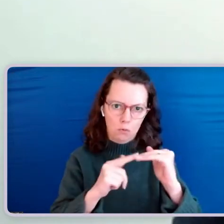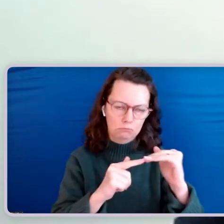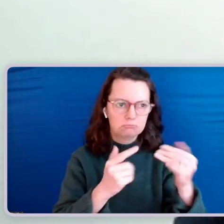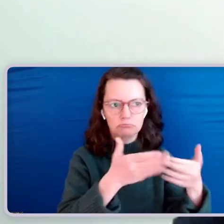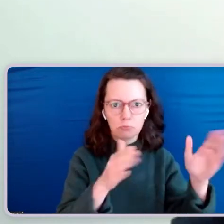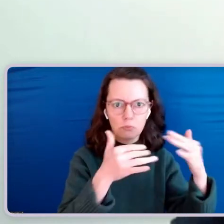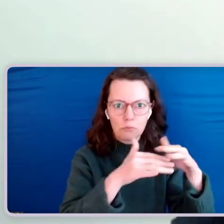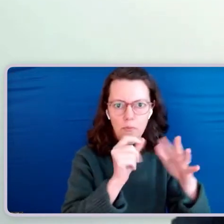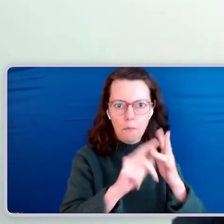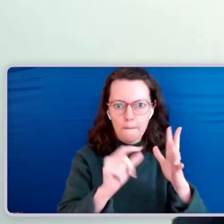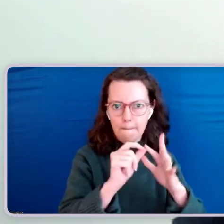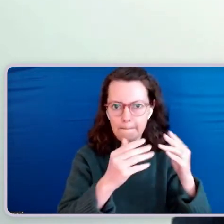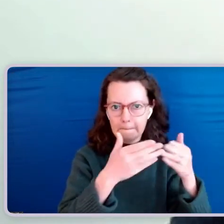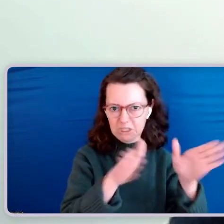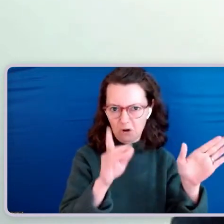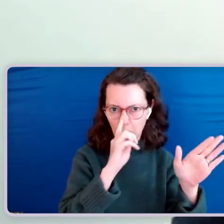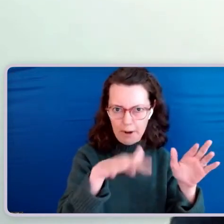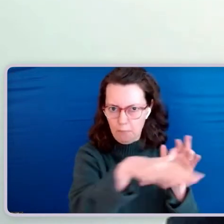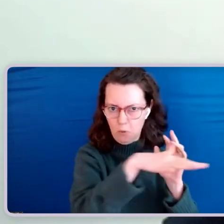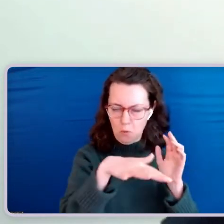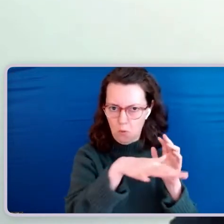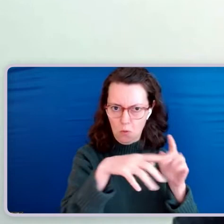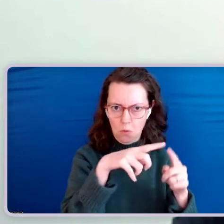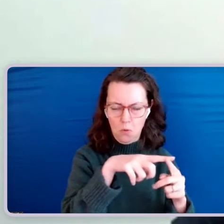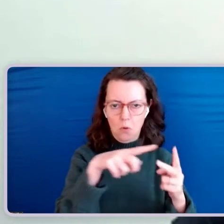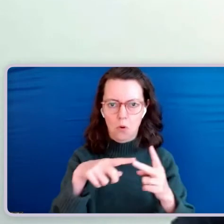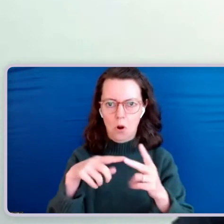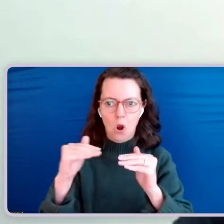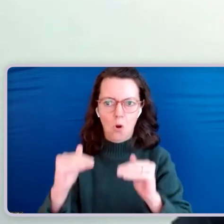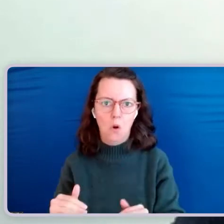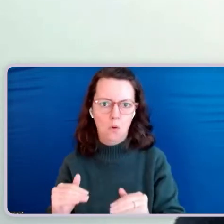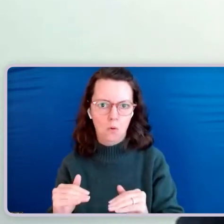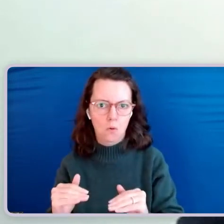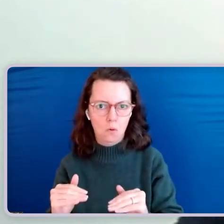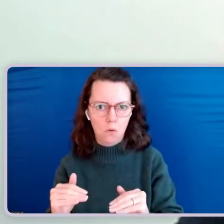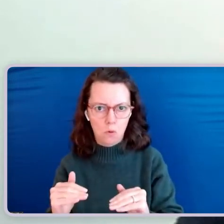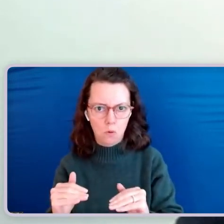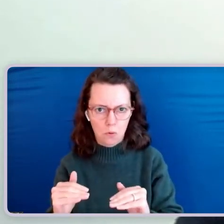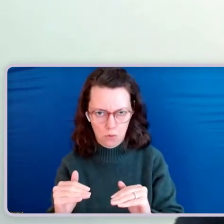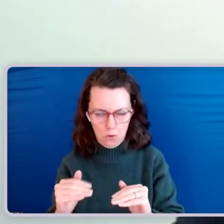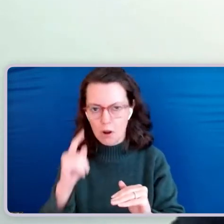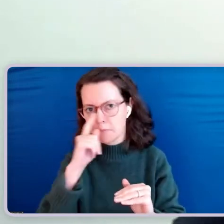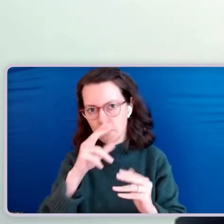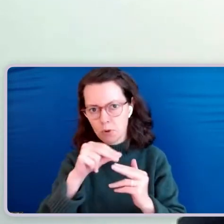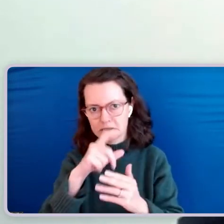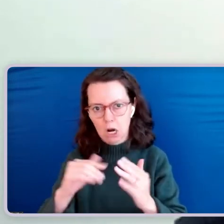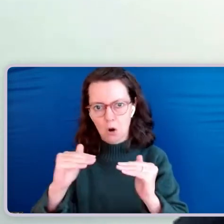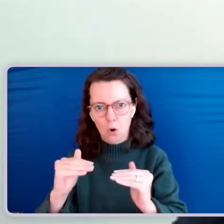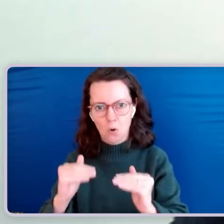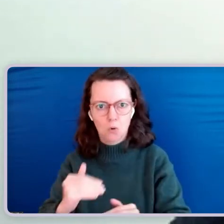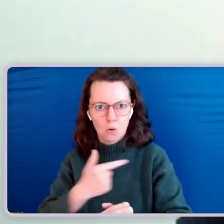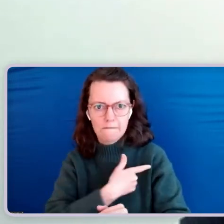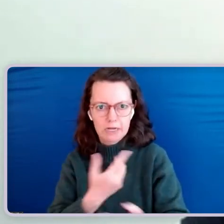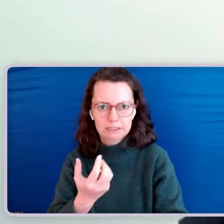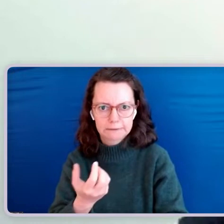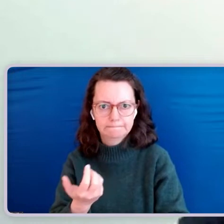So I've partaken in multiple projects on sharing information about what the appointment of